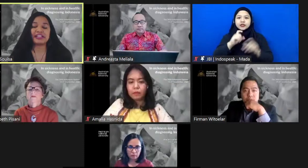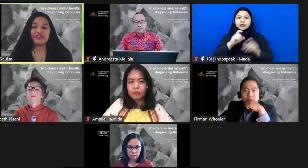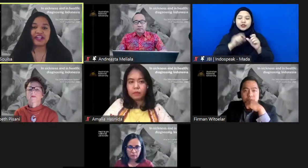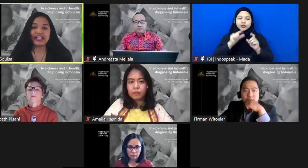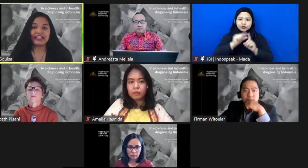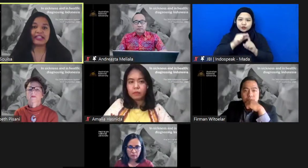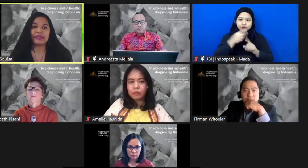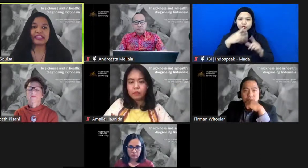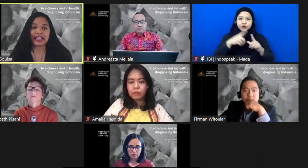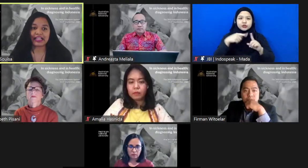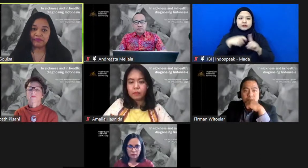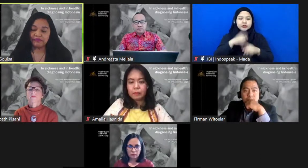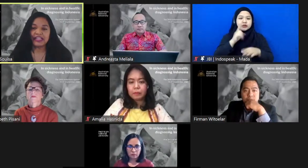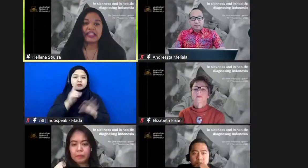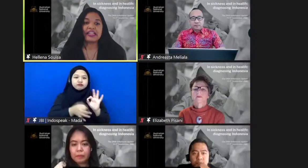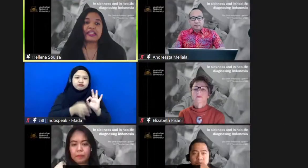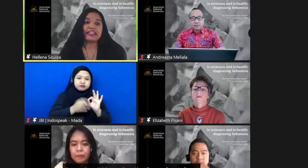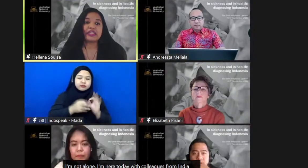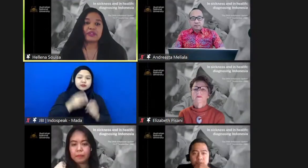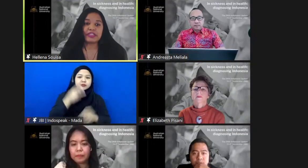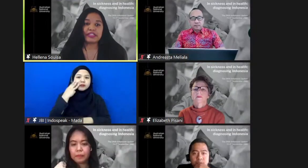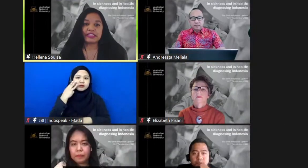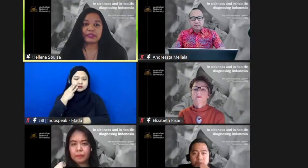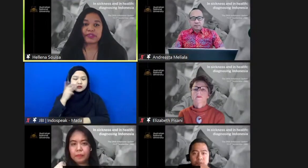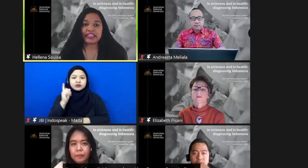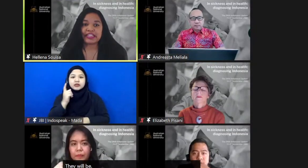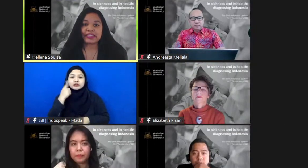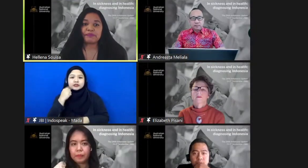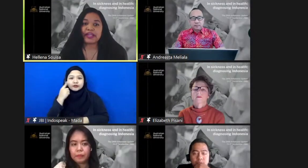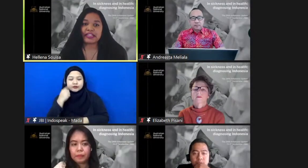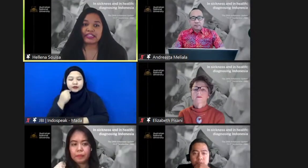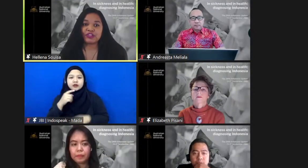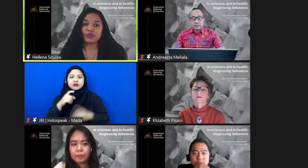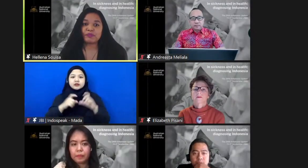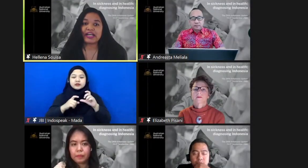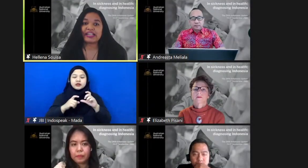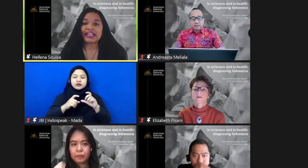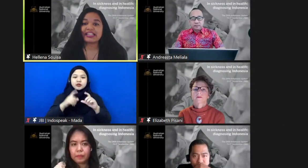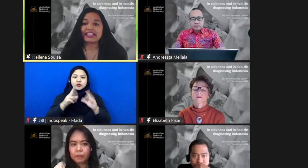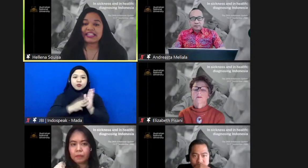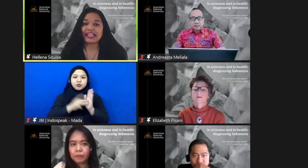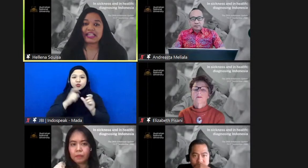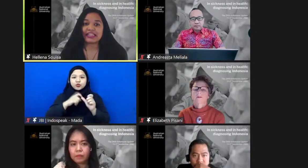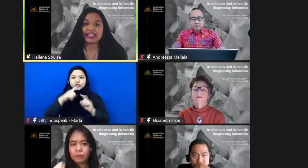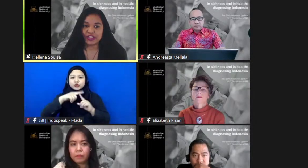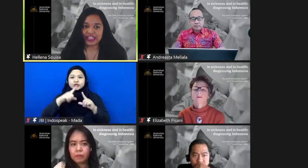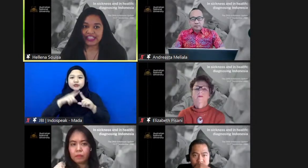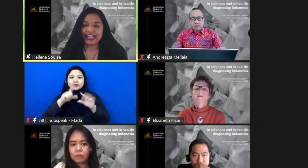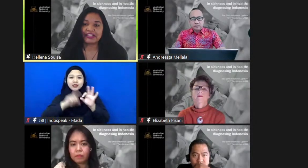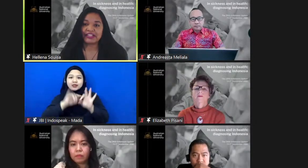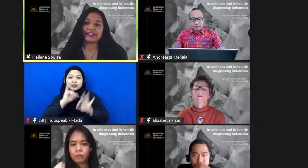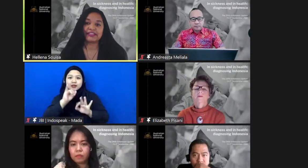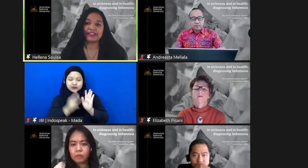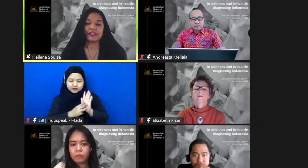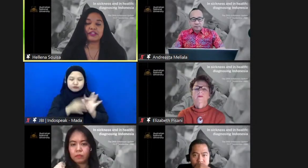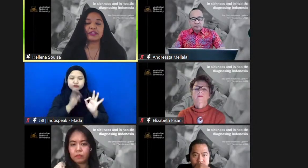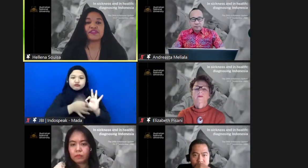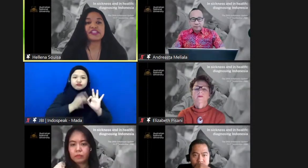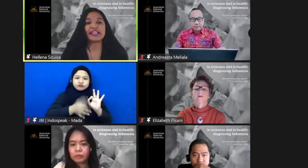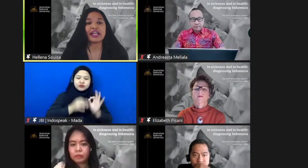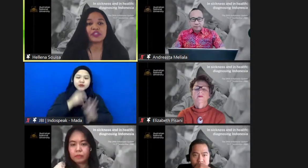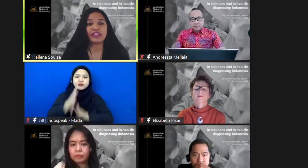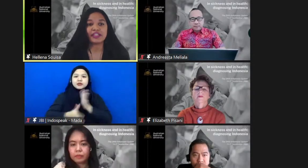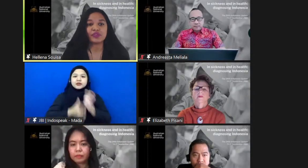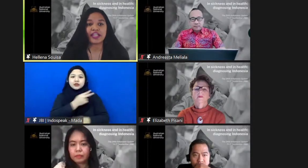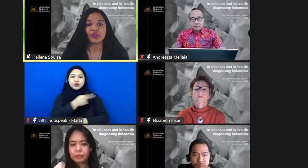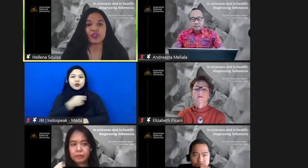Mbak Silva, dan Mas Takin. They will be interpreting this panel to Bahasa Isyarat Indonesia.